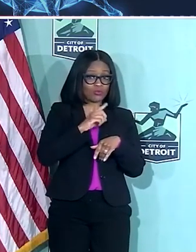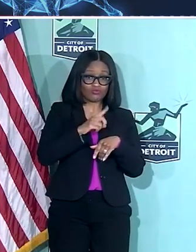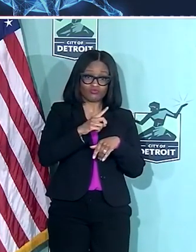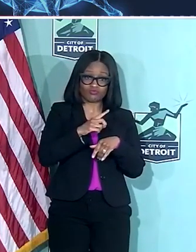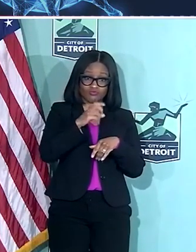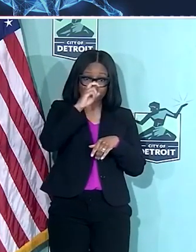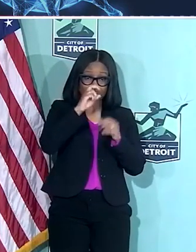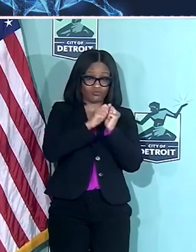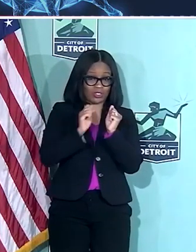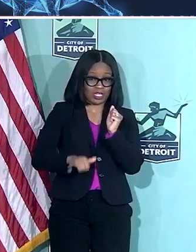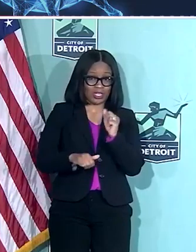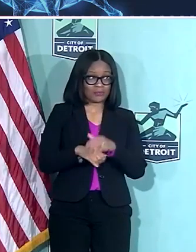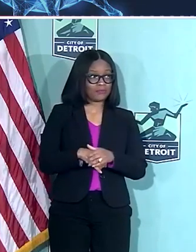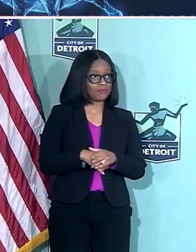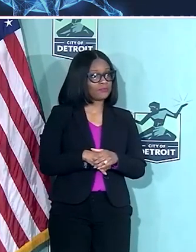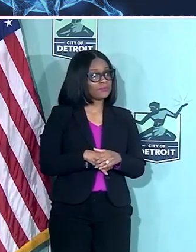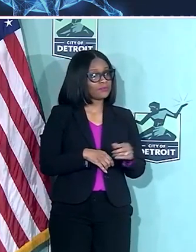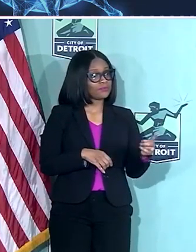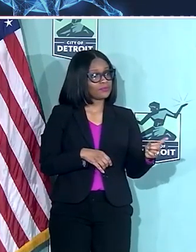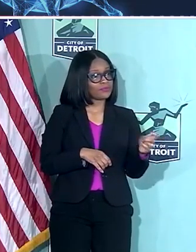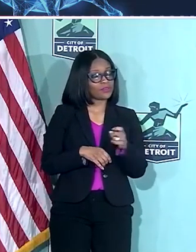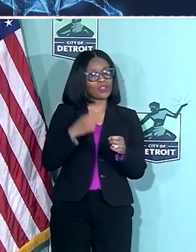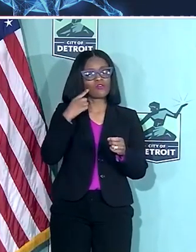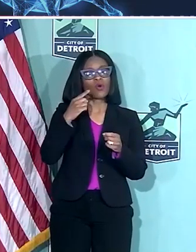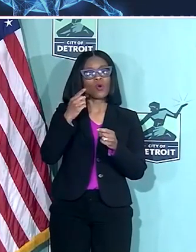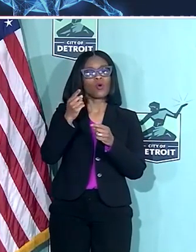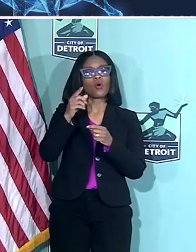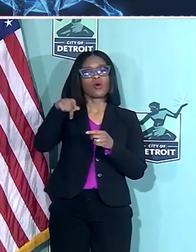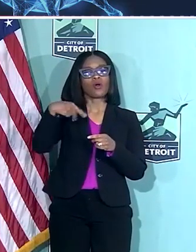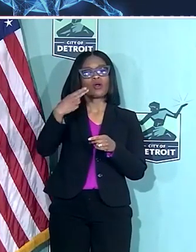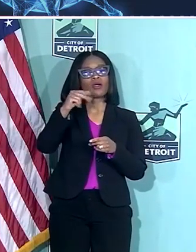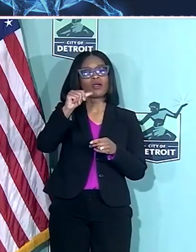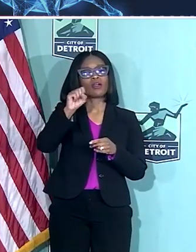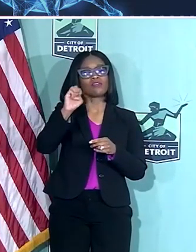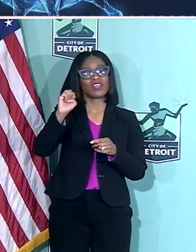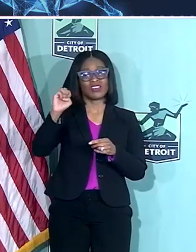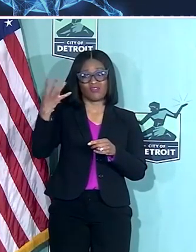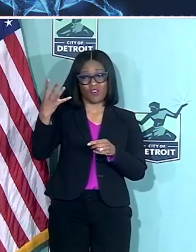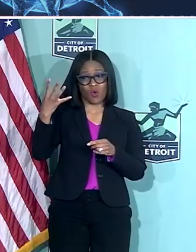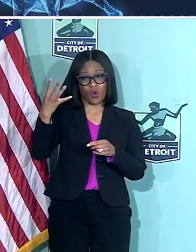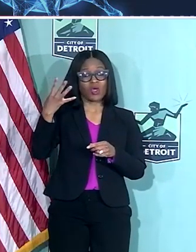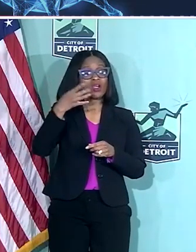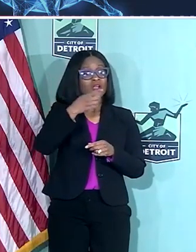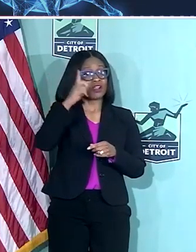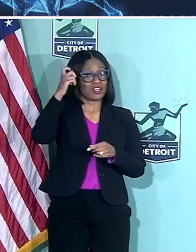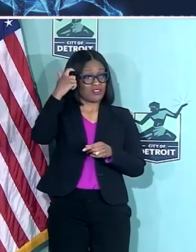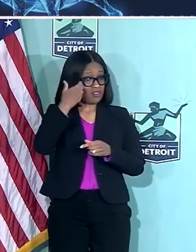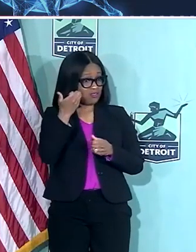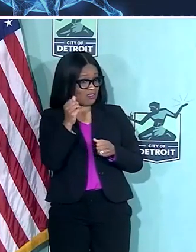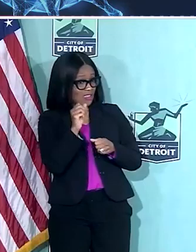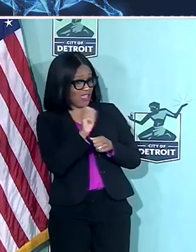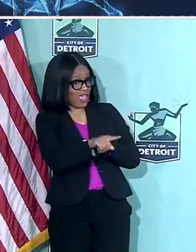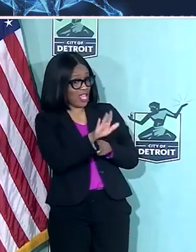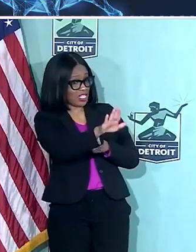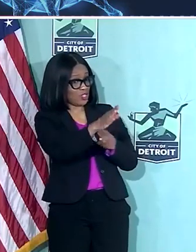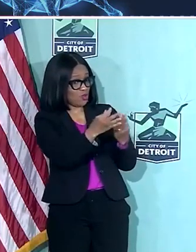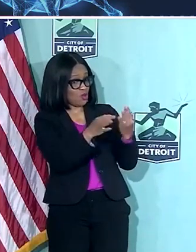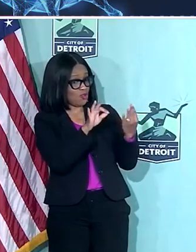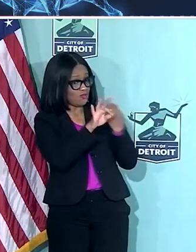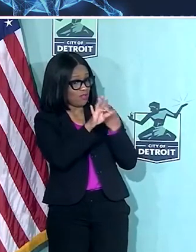Okay. In terms of reaching phase 4, has the governor called for your input on when we are going to reach phase